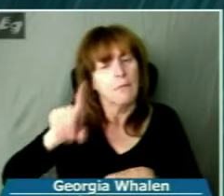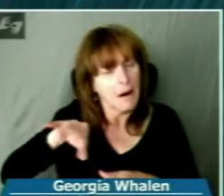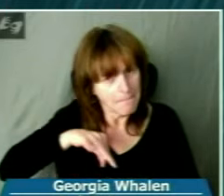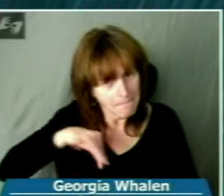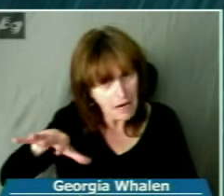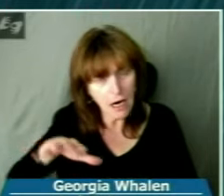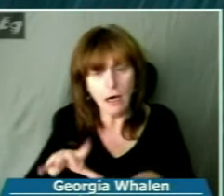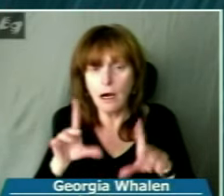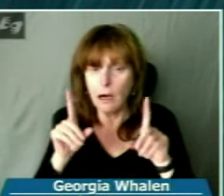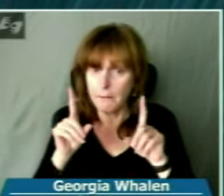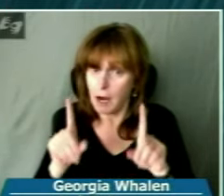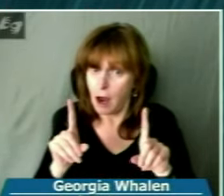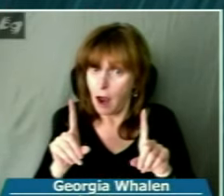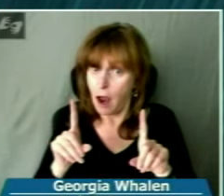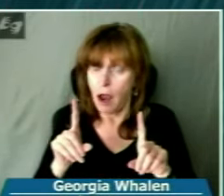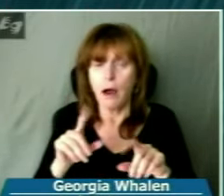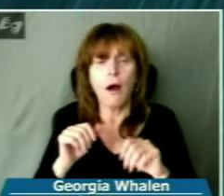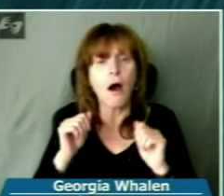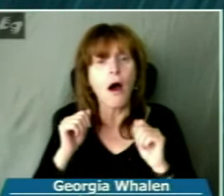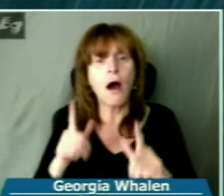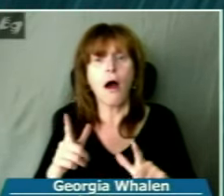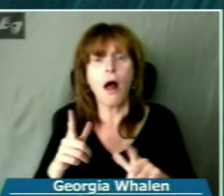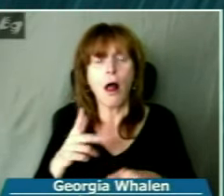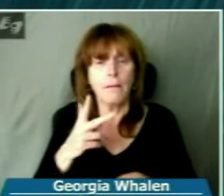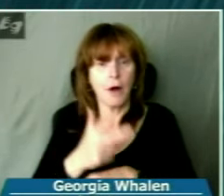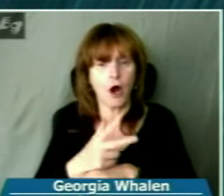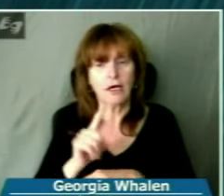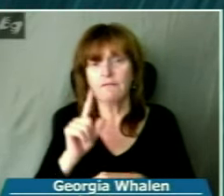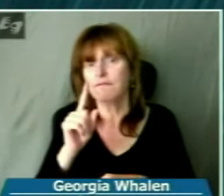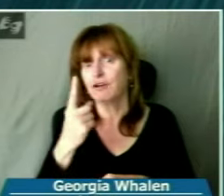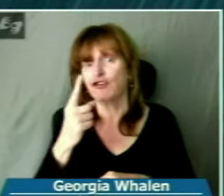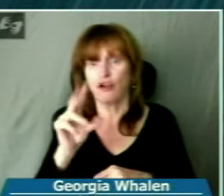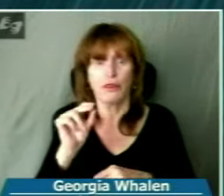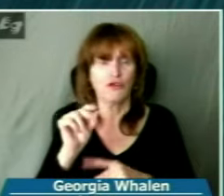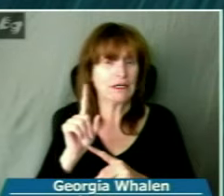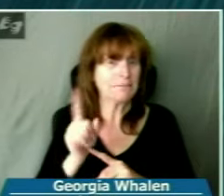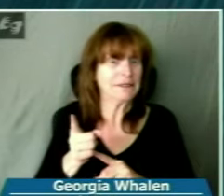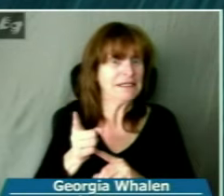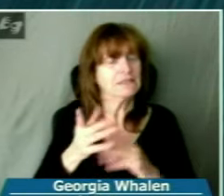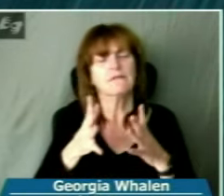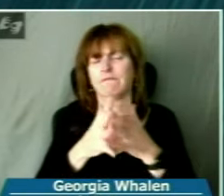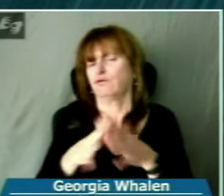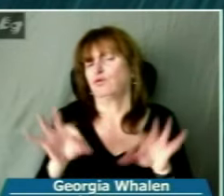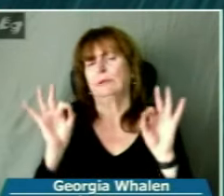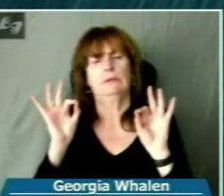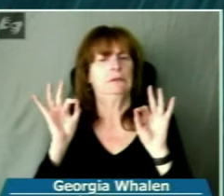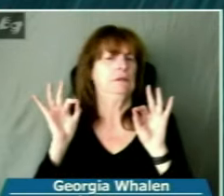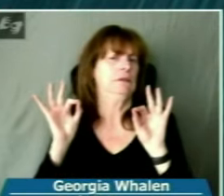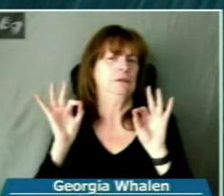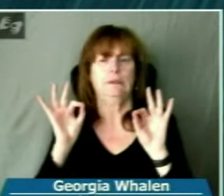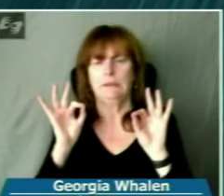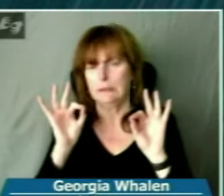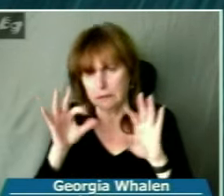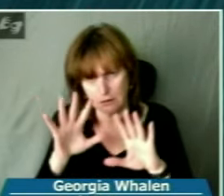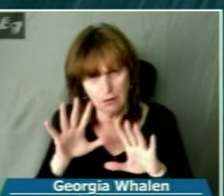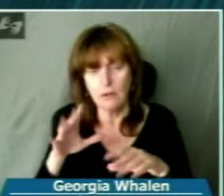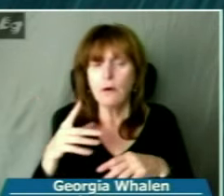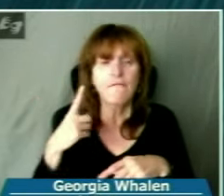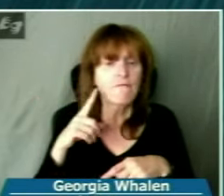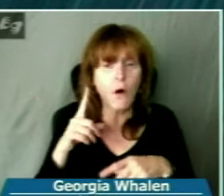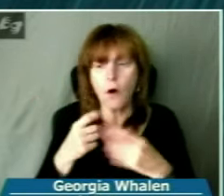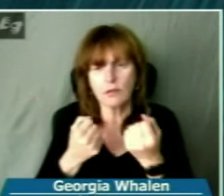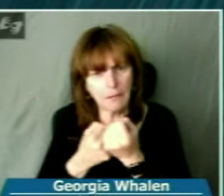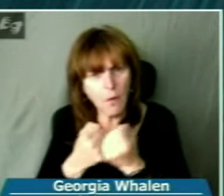of supporting our merchants. We won't be obviously fining people. If you can stay within that 30 minutes and do what you need to